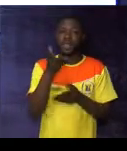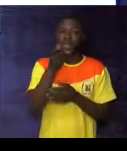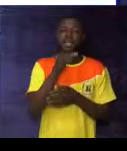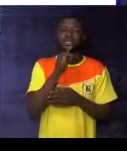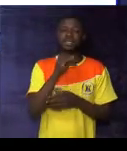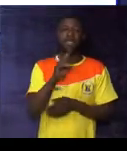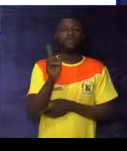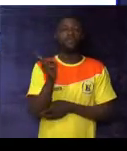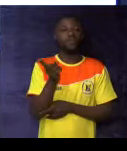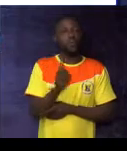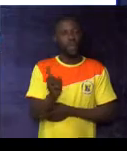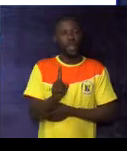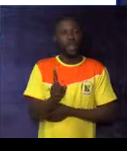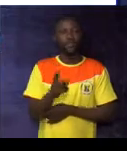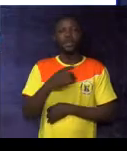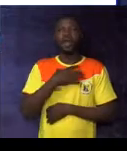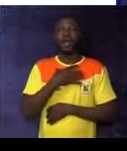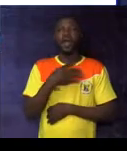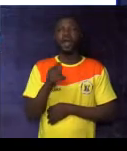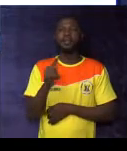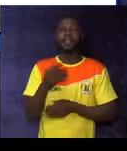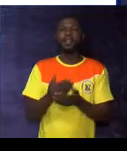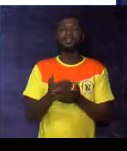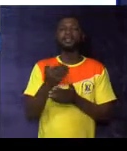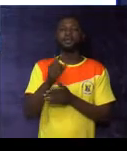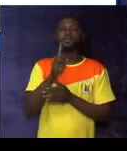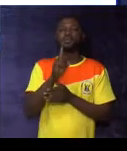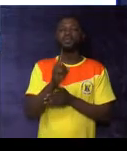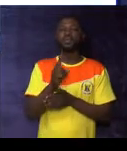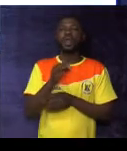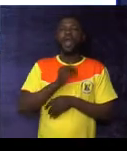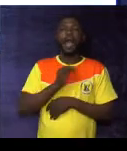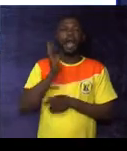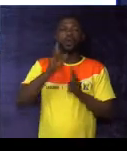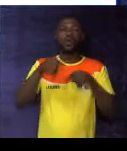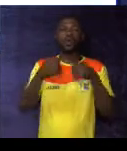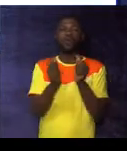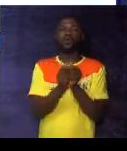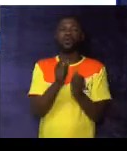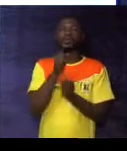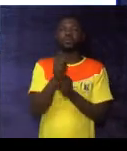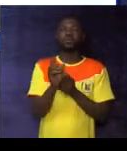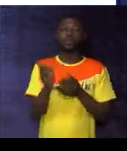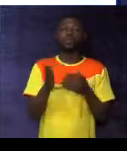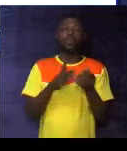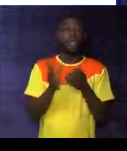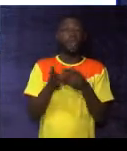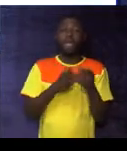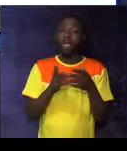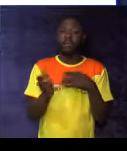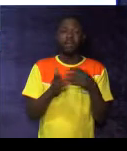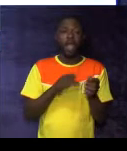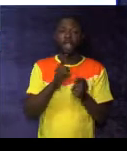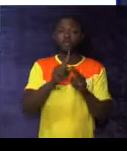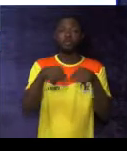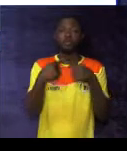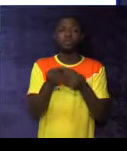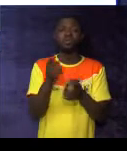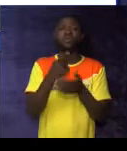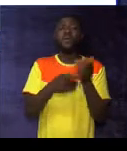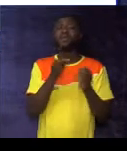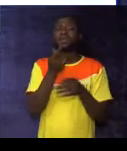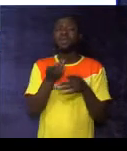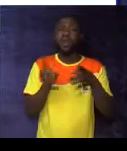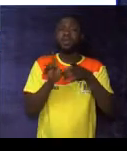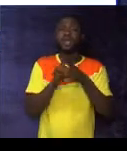place here is where. And the next one, I will go with you wherever you are